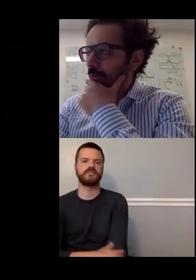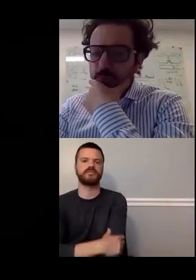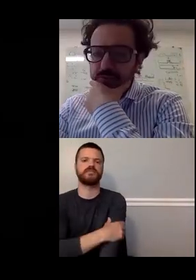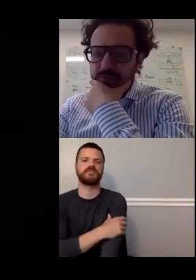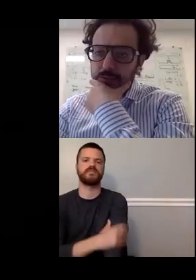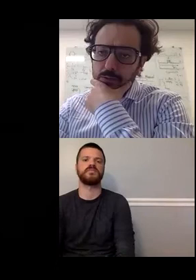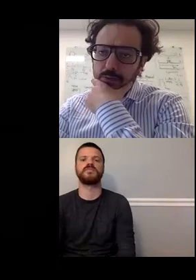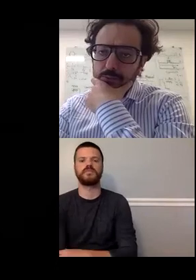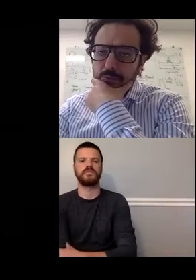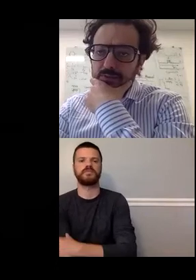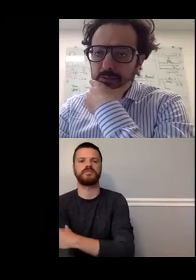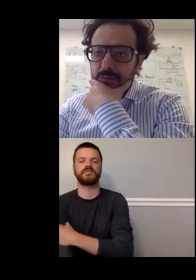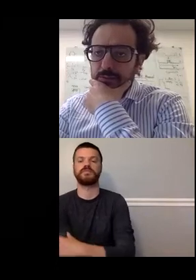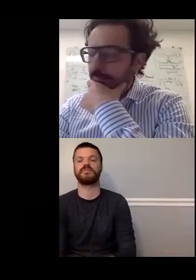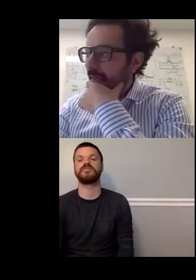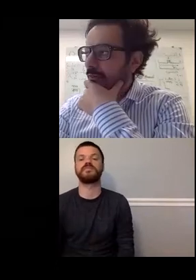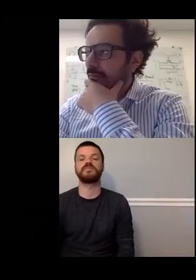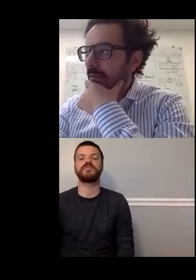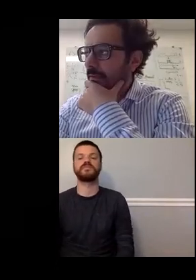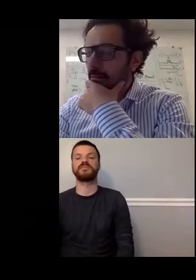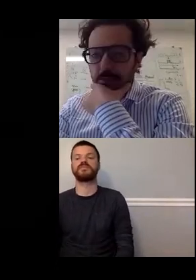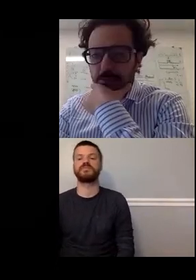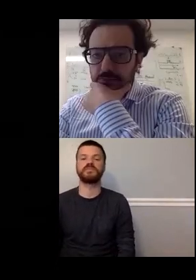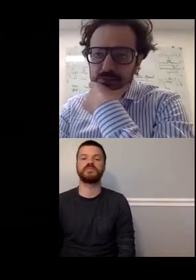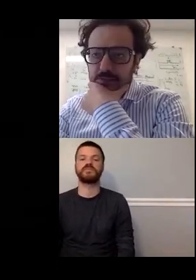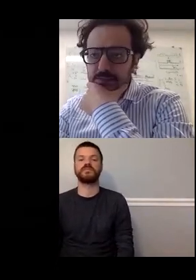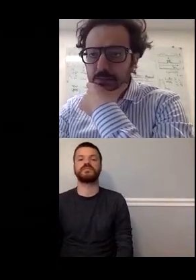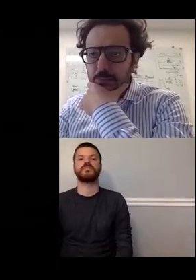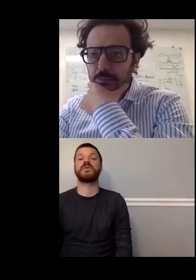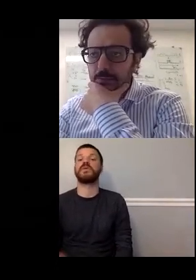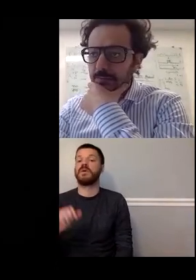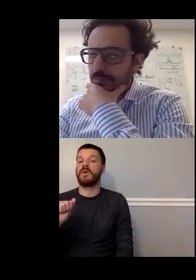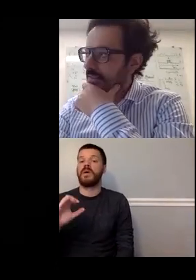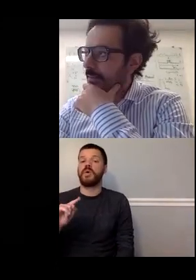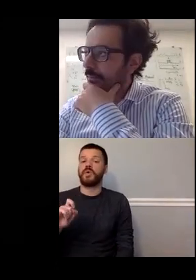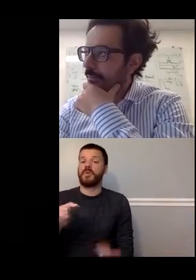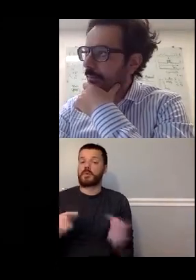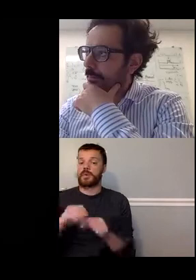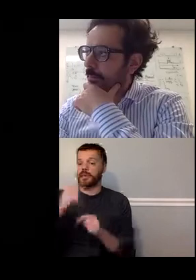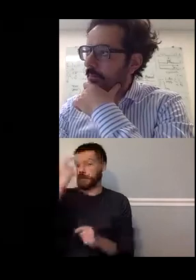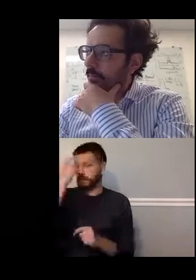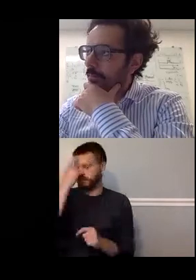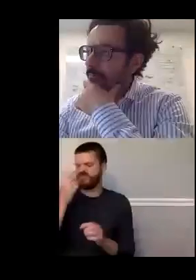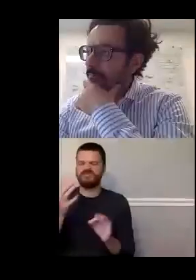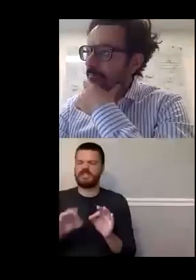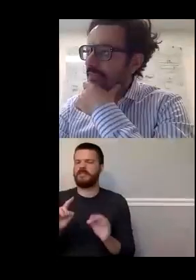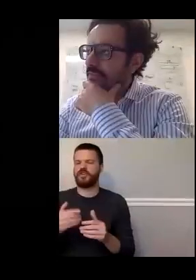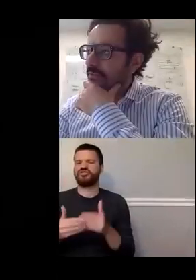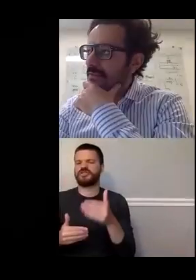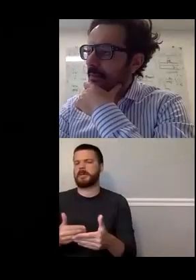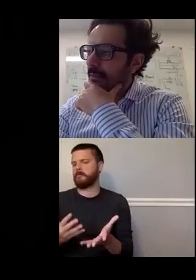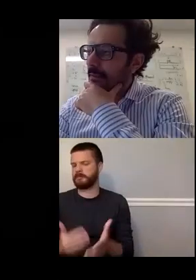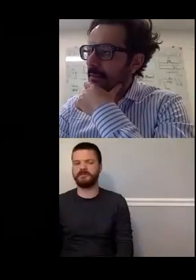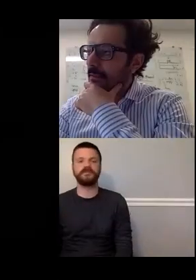So what do we see, or how do we study acute pain in the brain? Just as a simple, the first step. So this